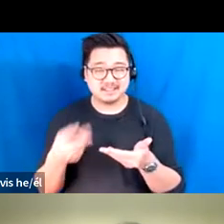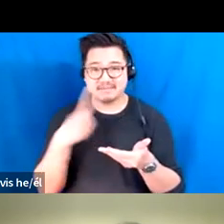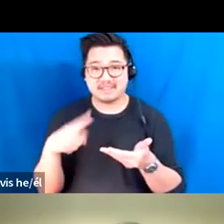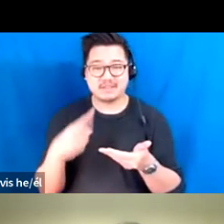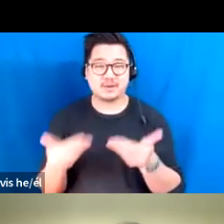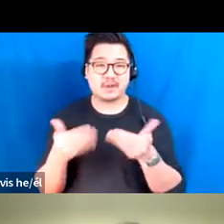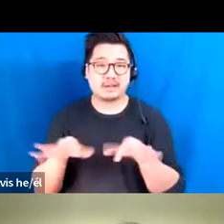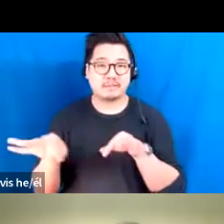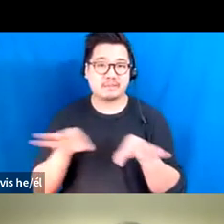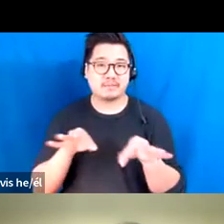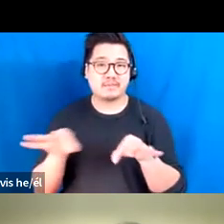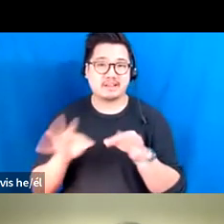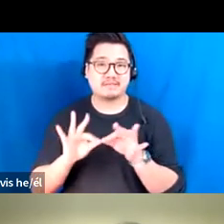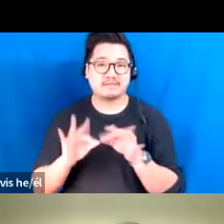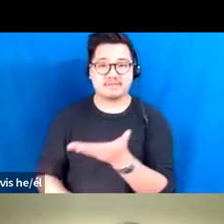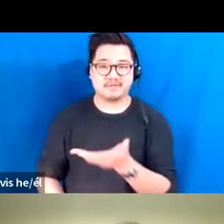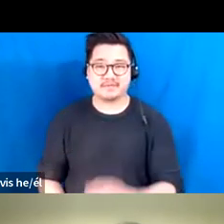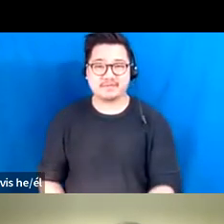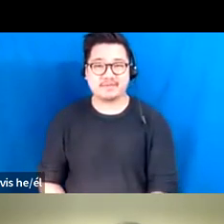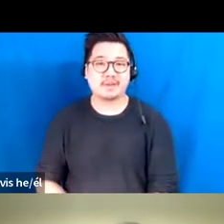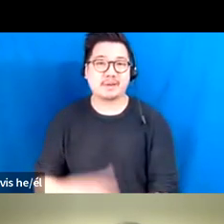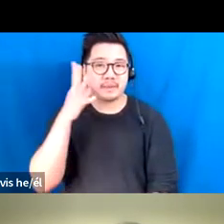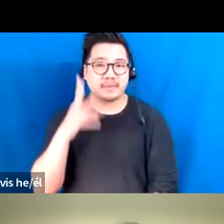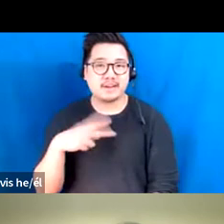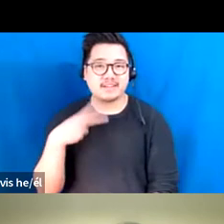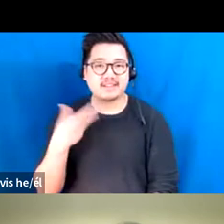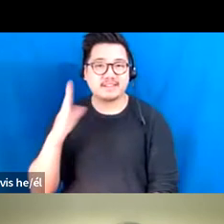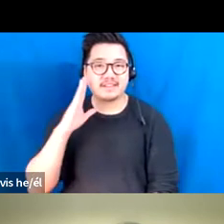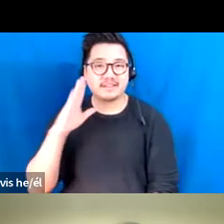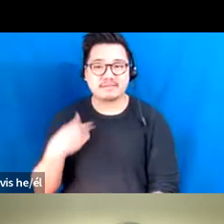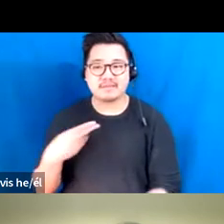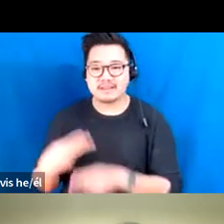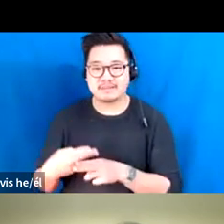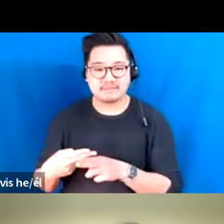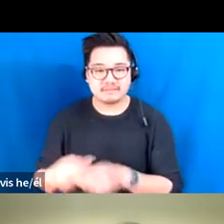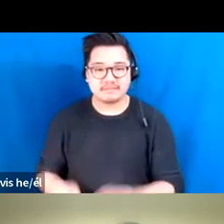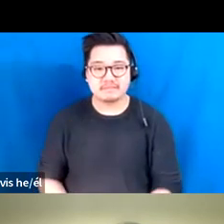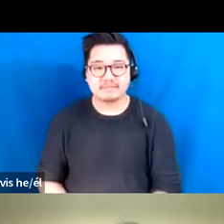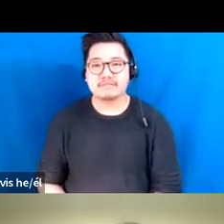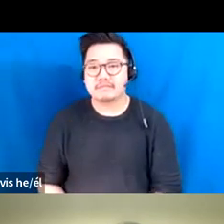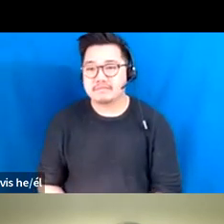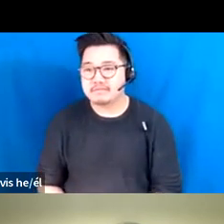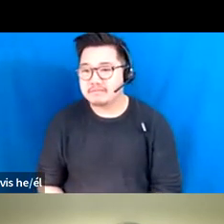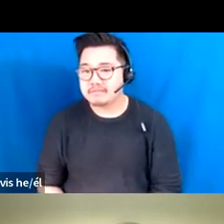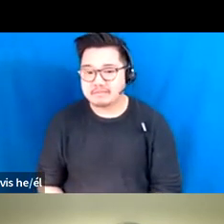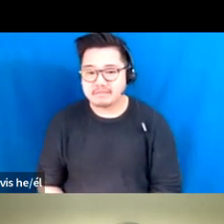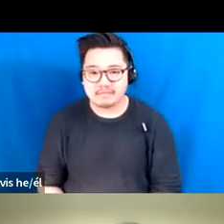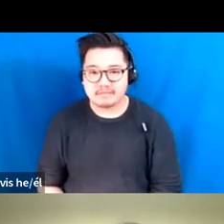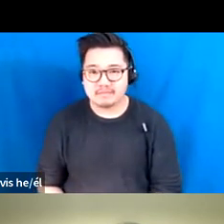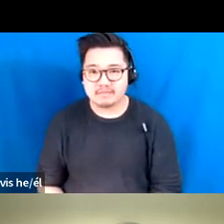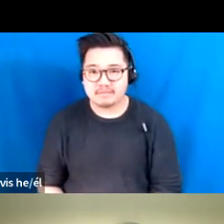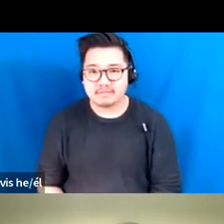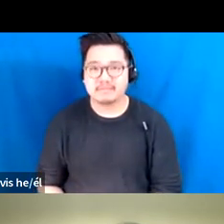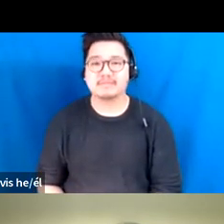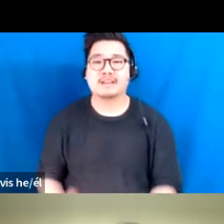creole thank you madam chair good evening everyone my name is sergio santilla haitian crayola interpreter um